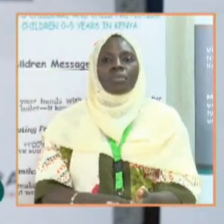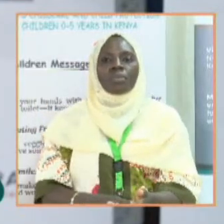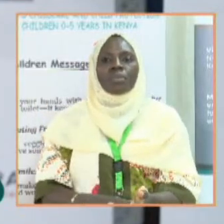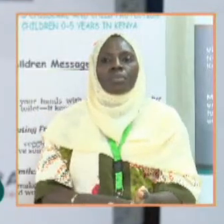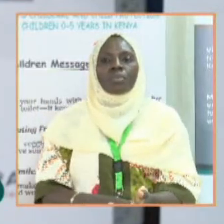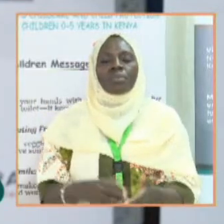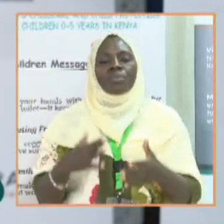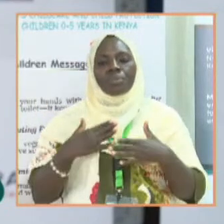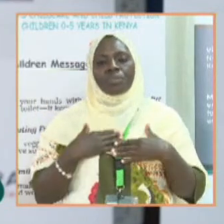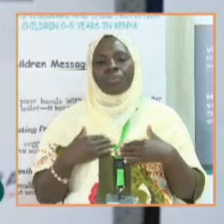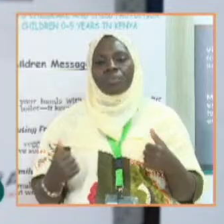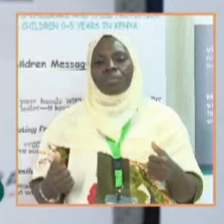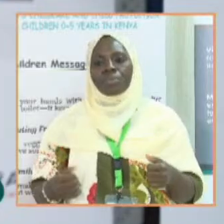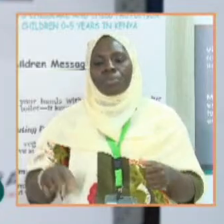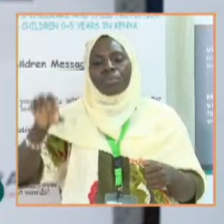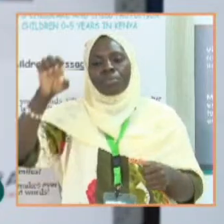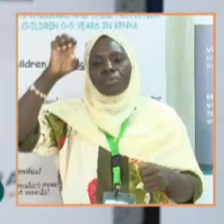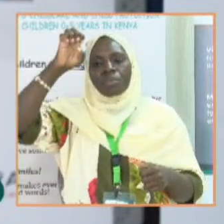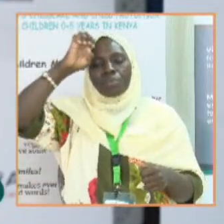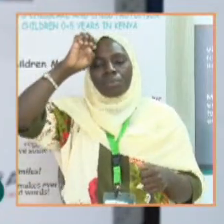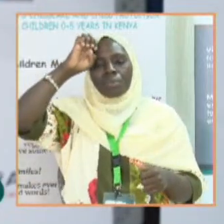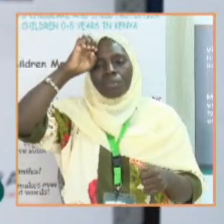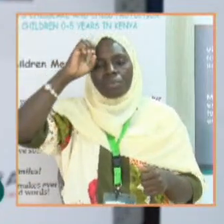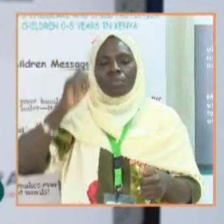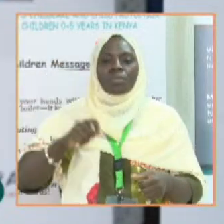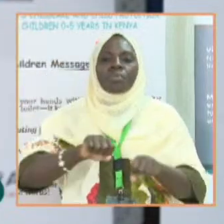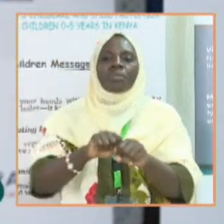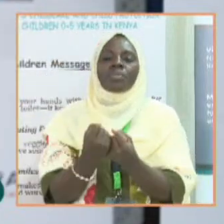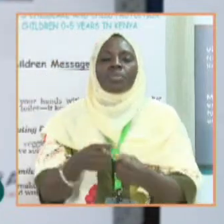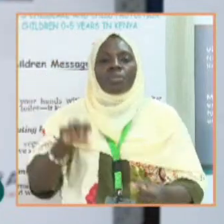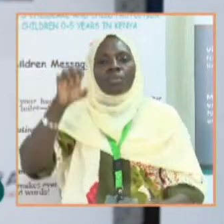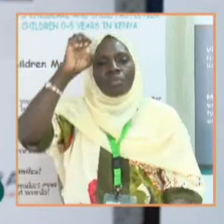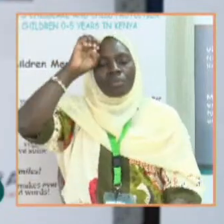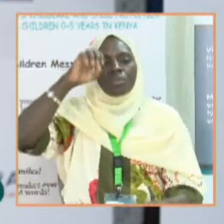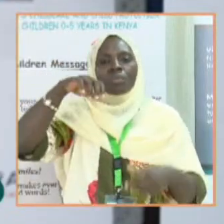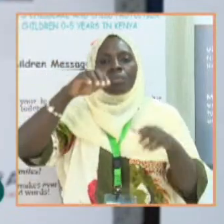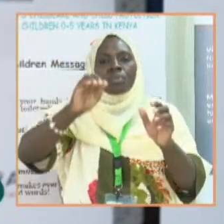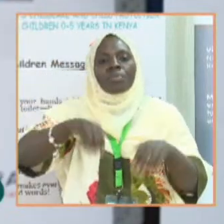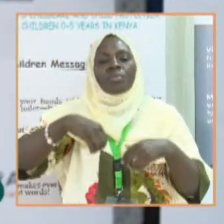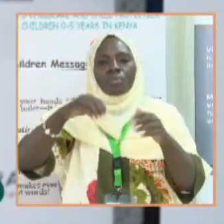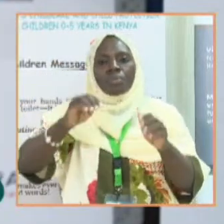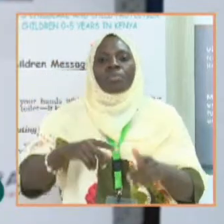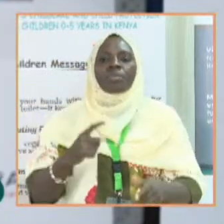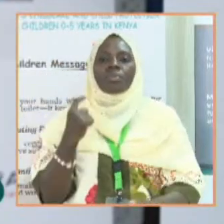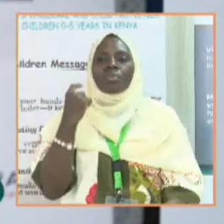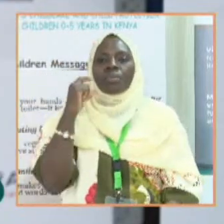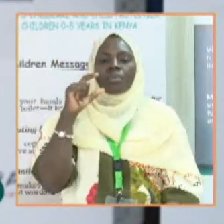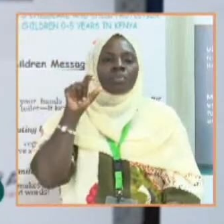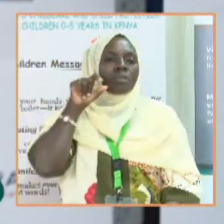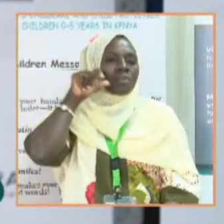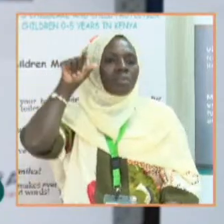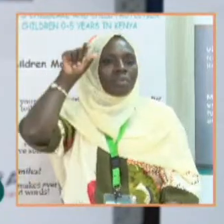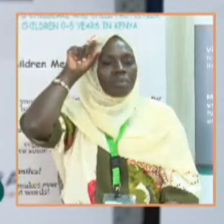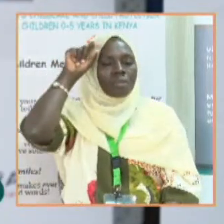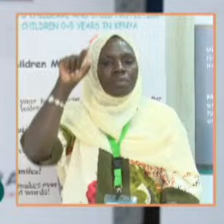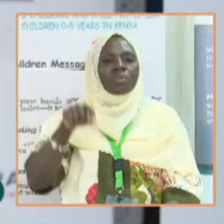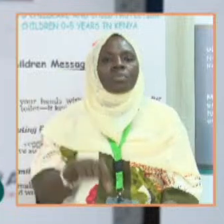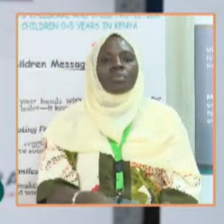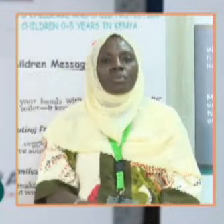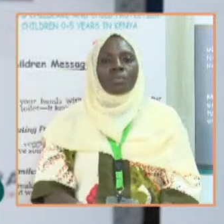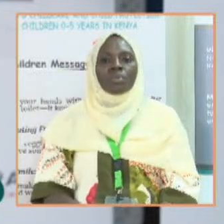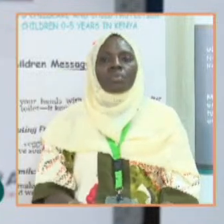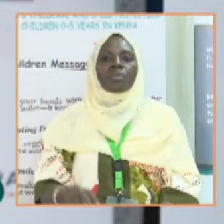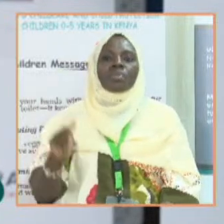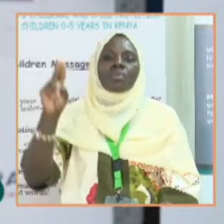health, education, social protection, but oftenly we also saw agriculture, water, gender, and child protection coming in just to help.